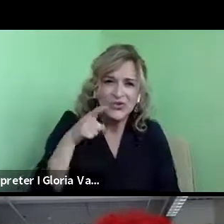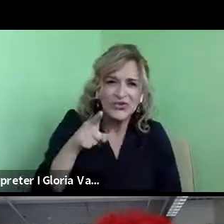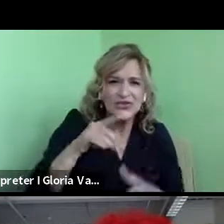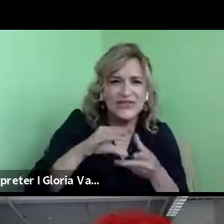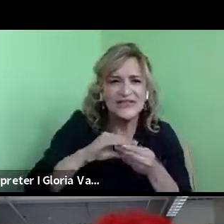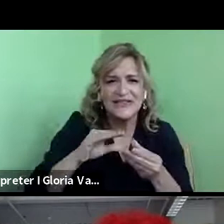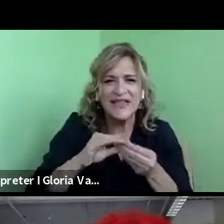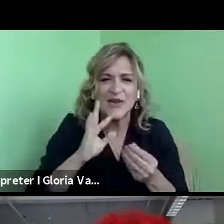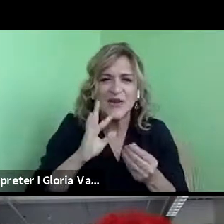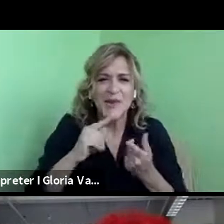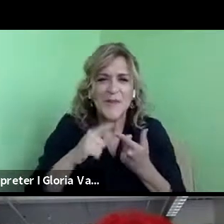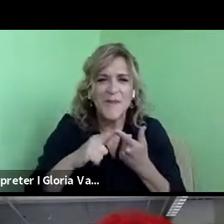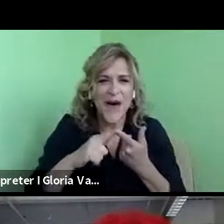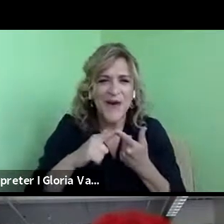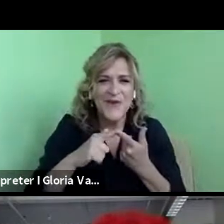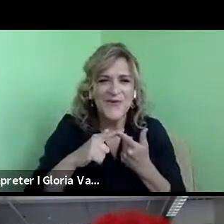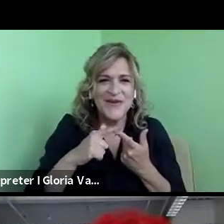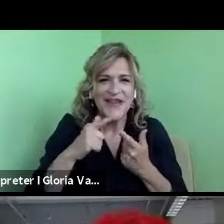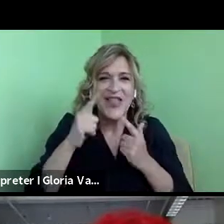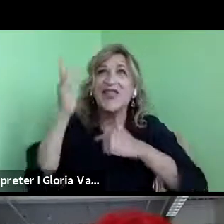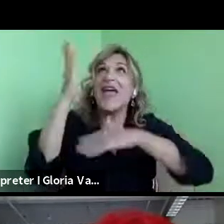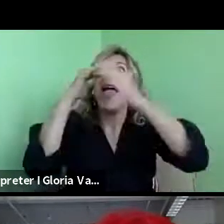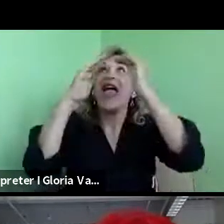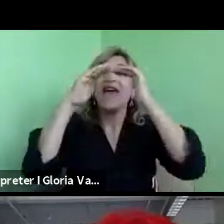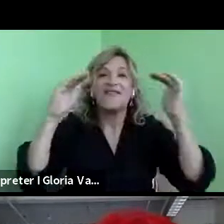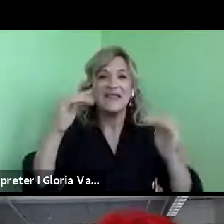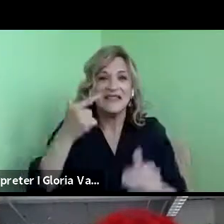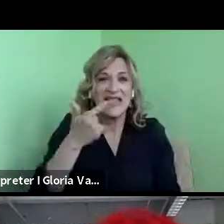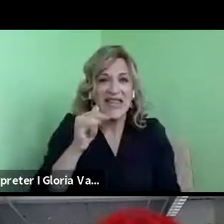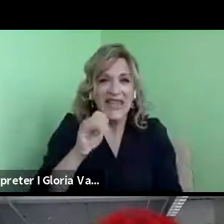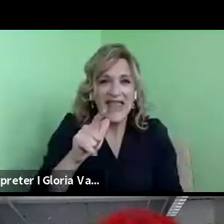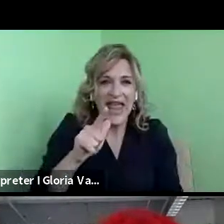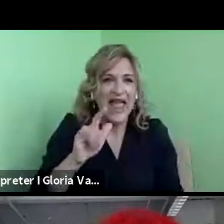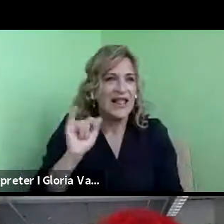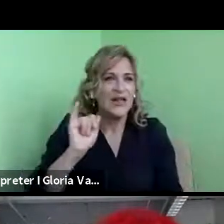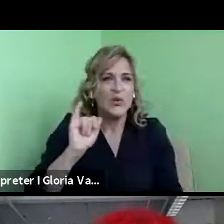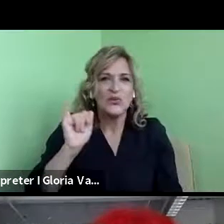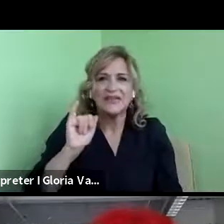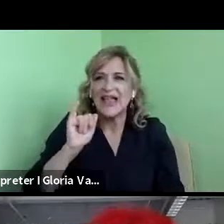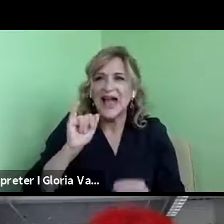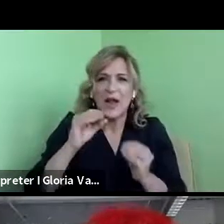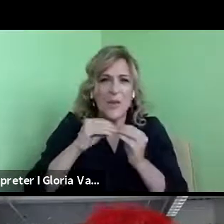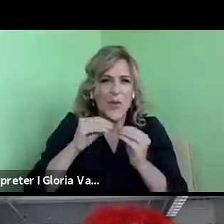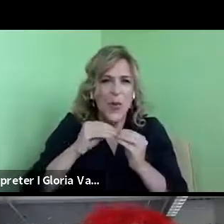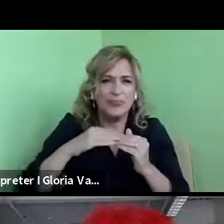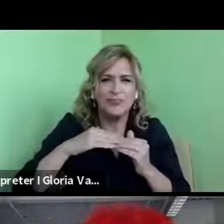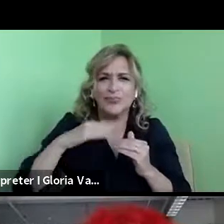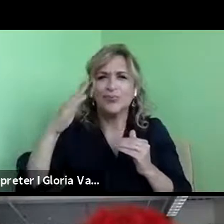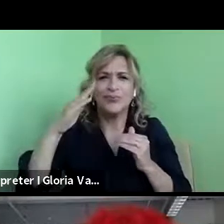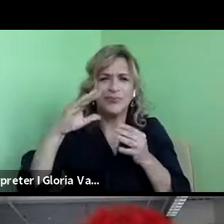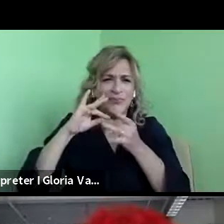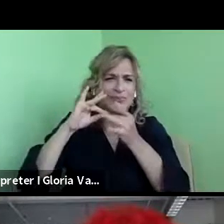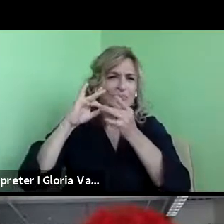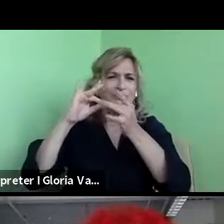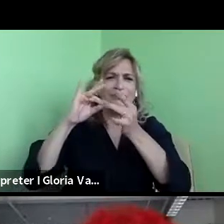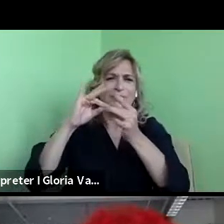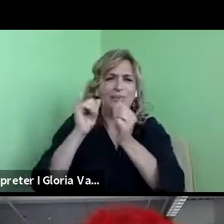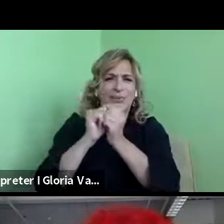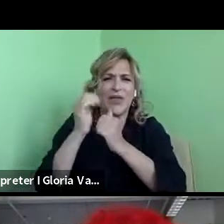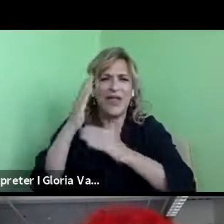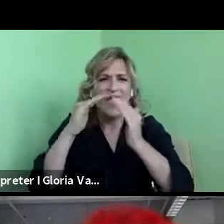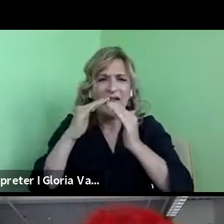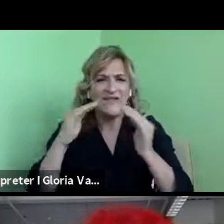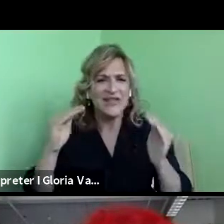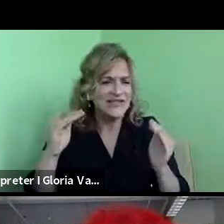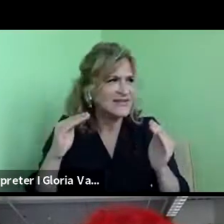of was an extension of the heavens. It was like, it saved us in a way. It caused us